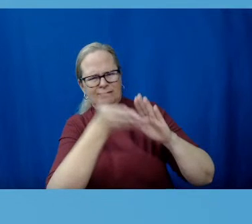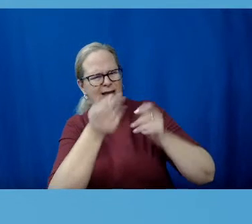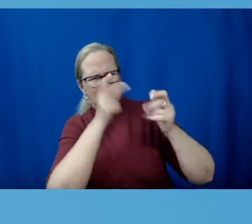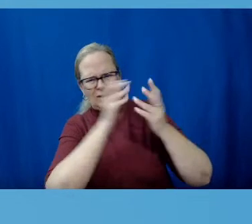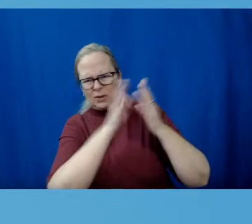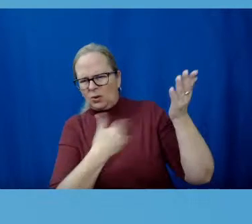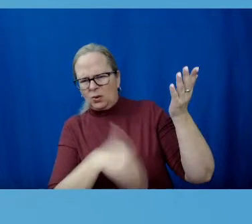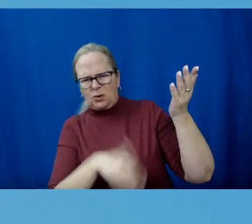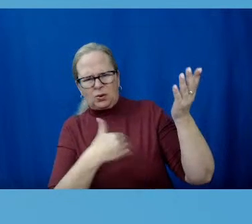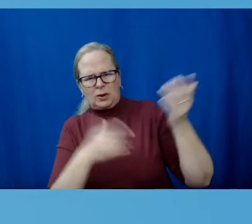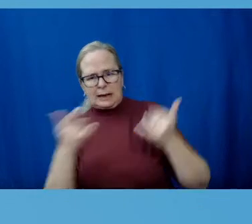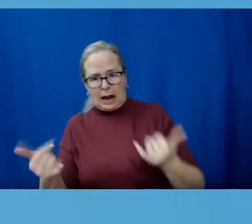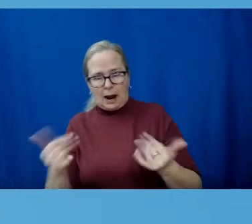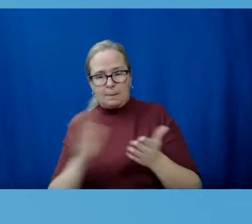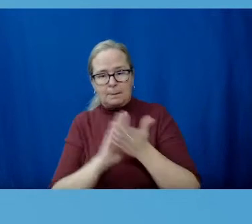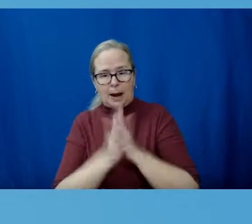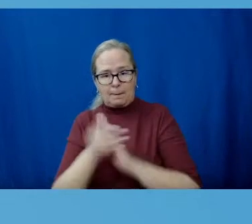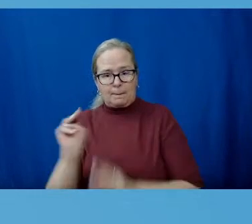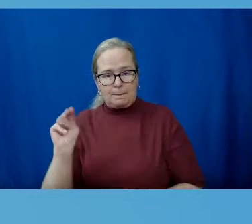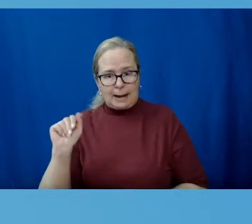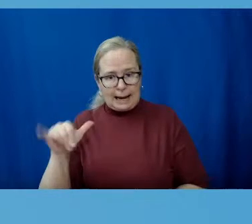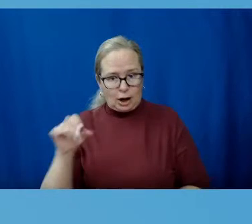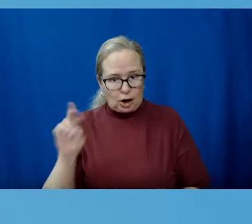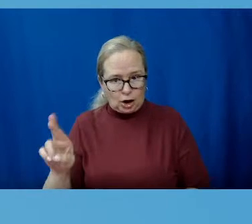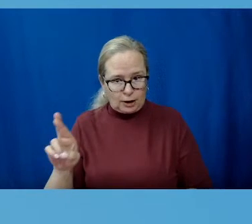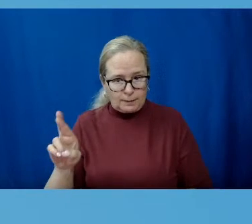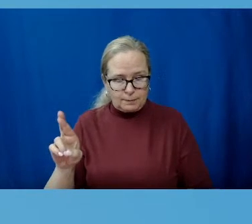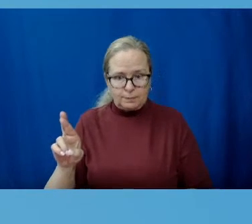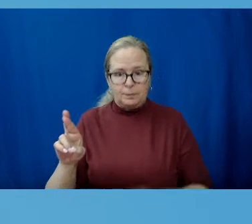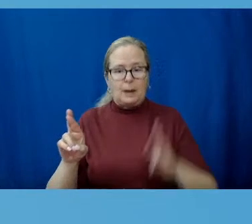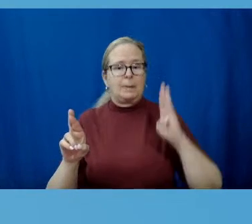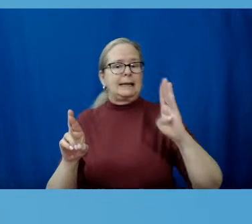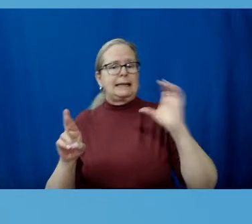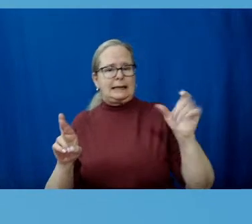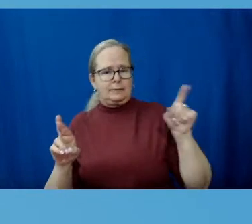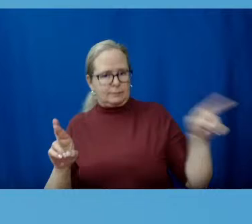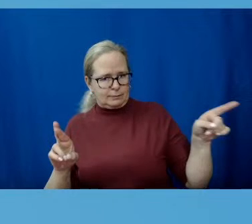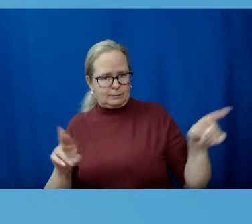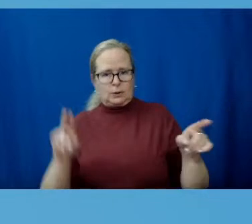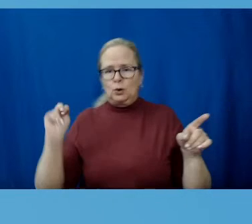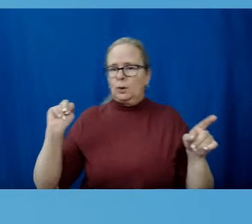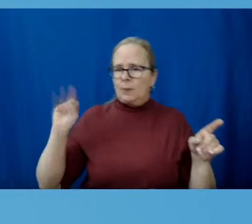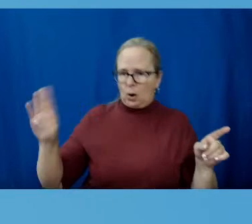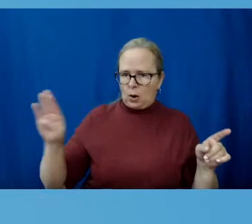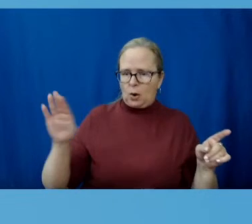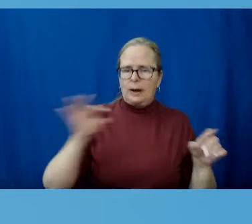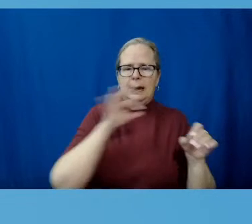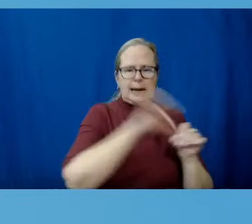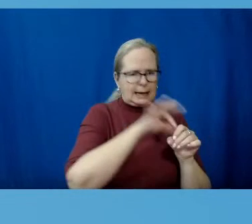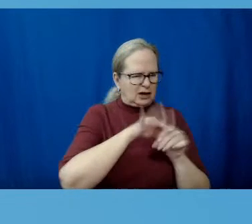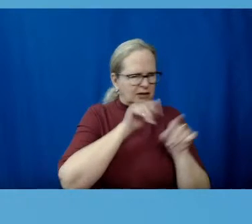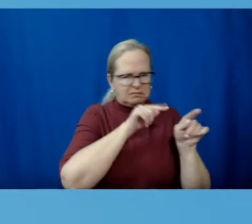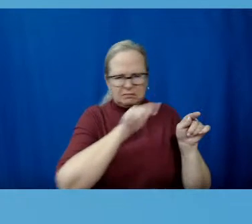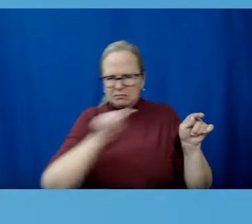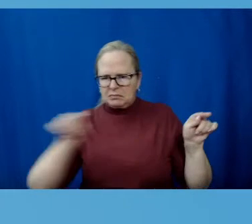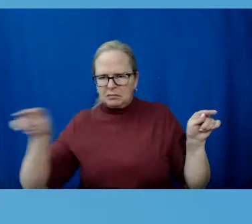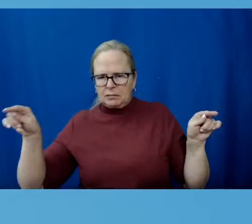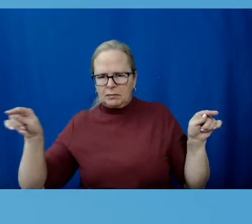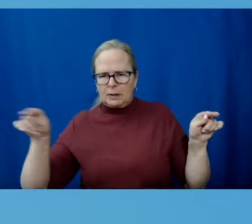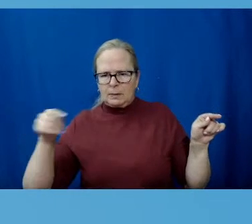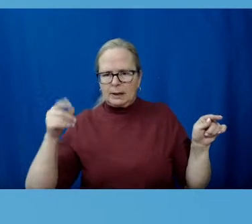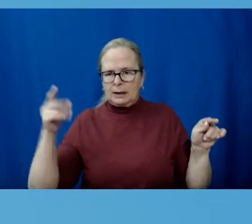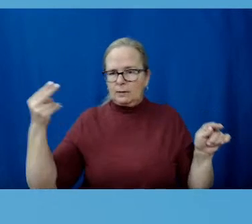Scotia, it wasn't. So people are making decisions in elections based on the